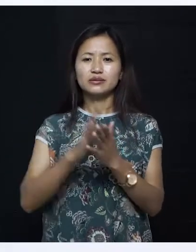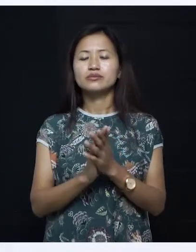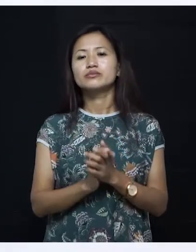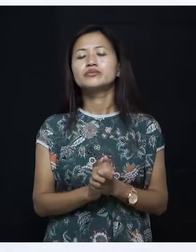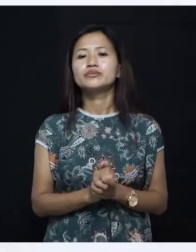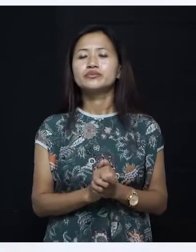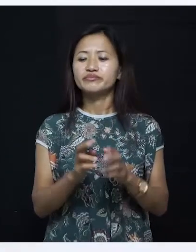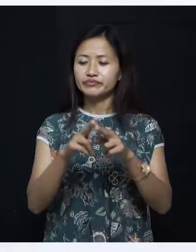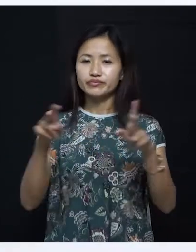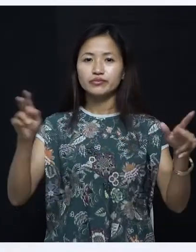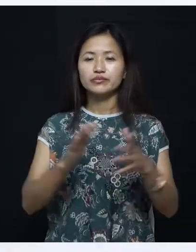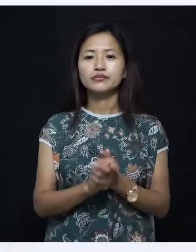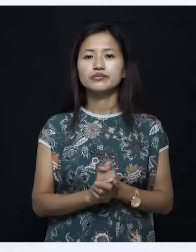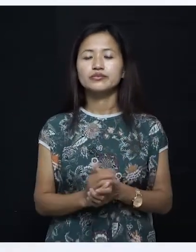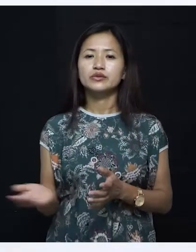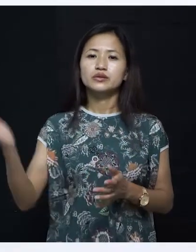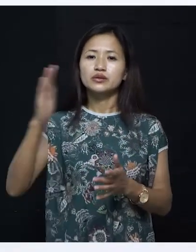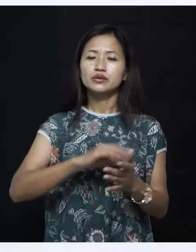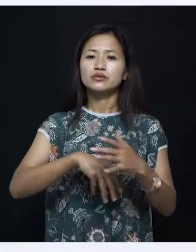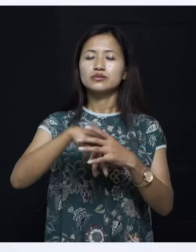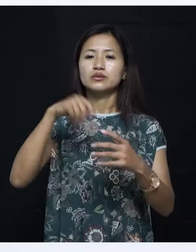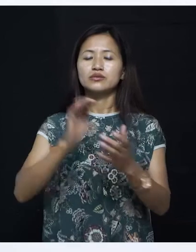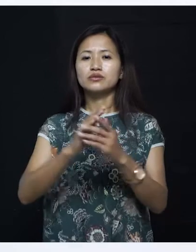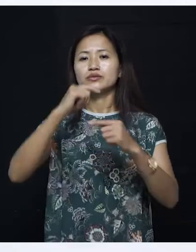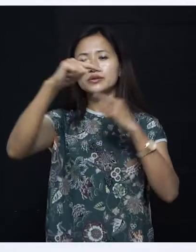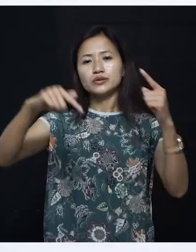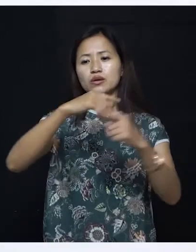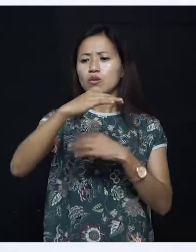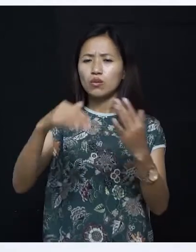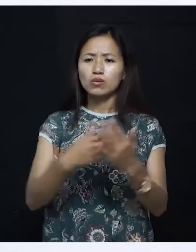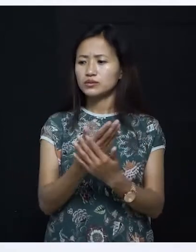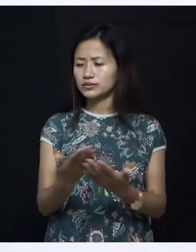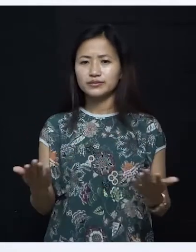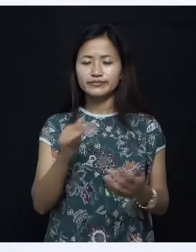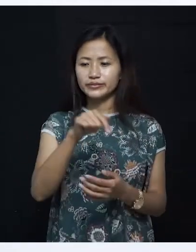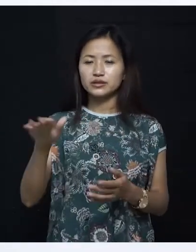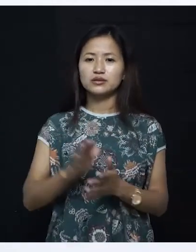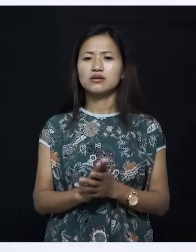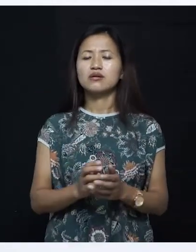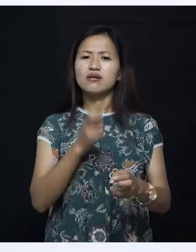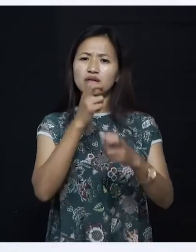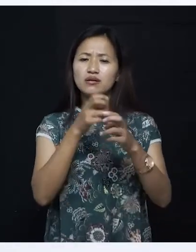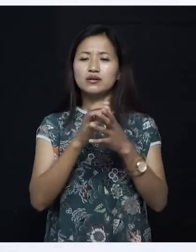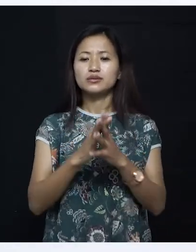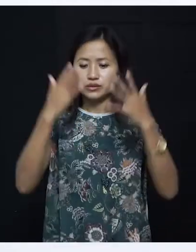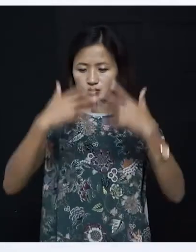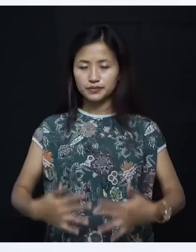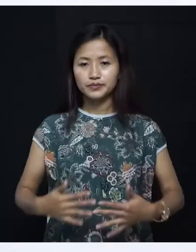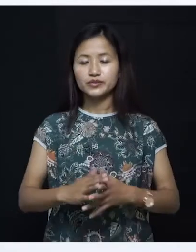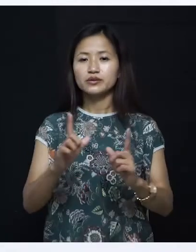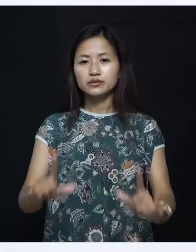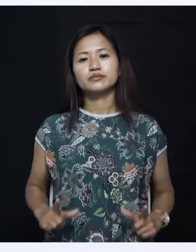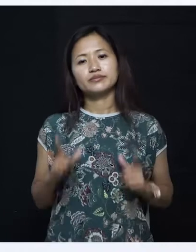the different sounds that are coming out from the industries. All these are harming the human being, okay, or the